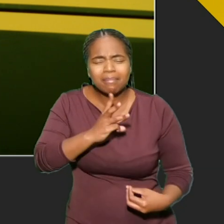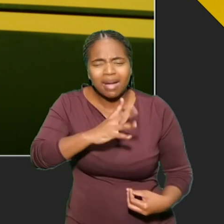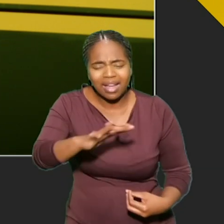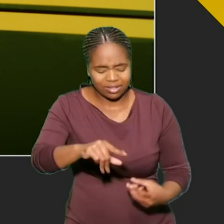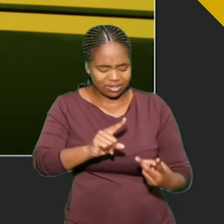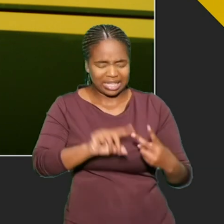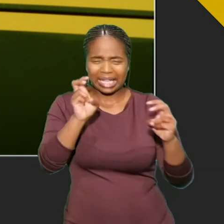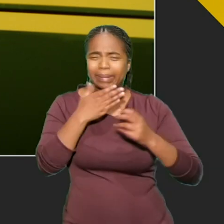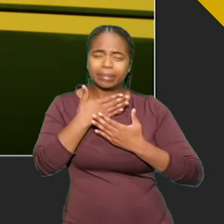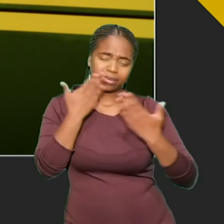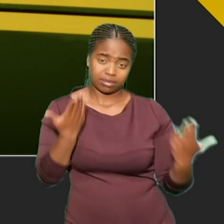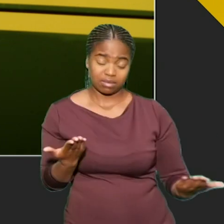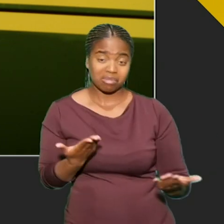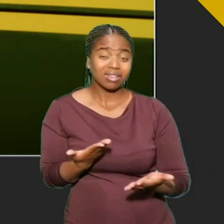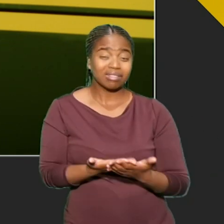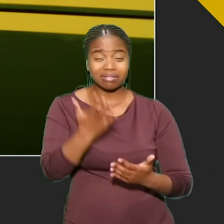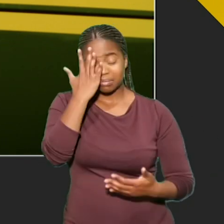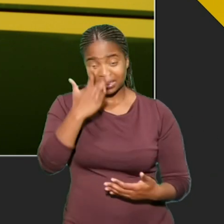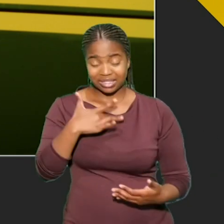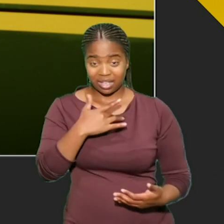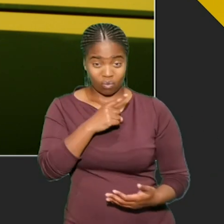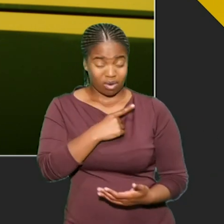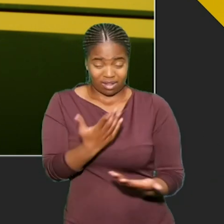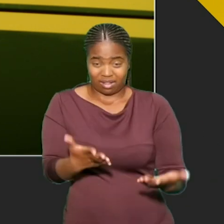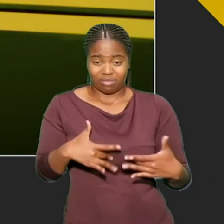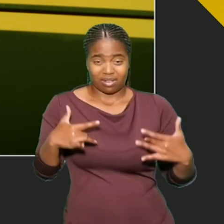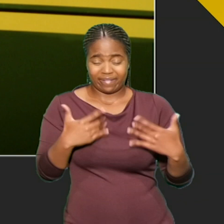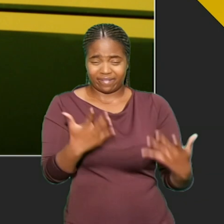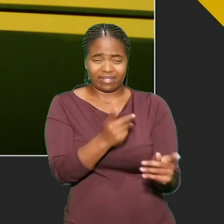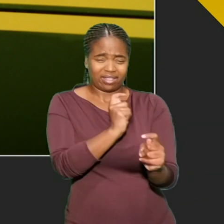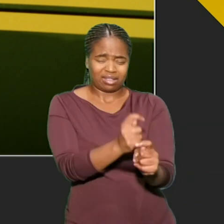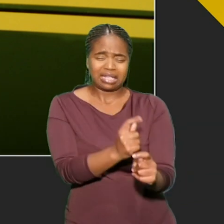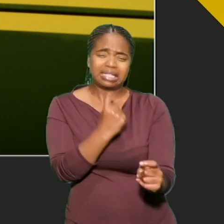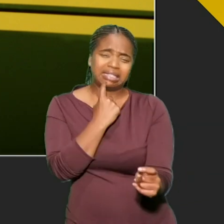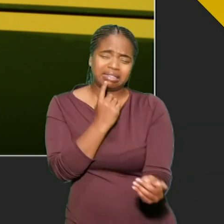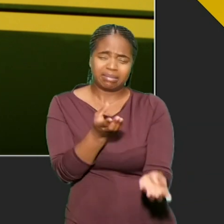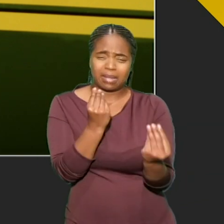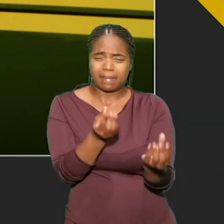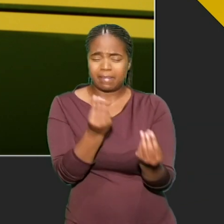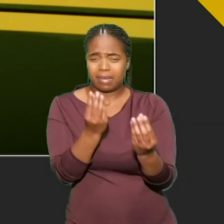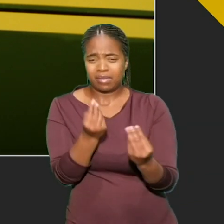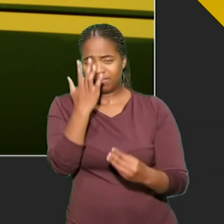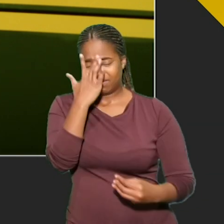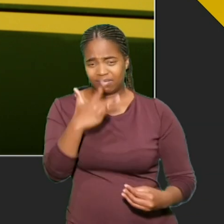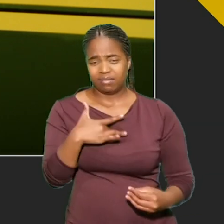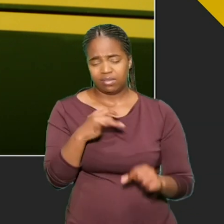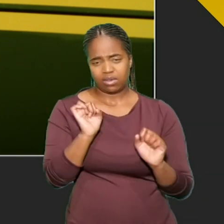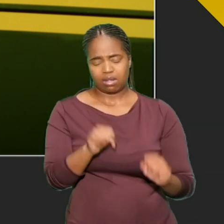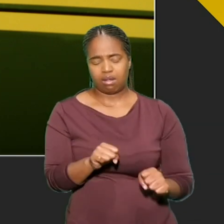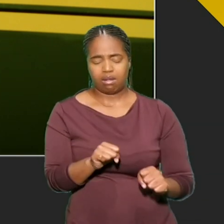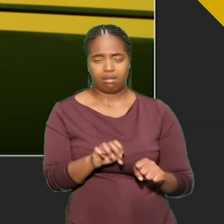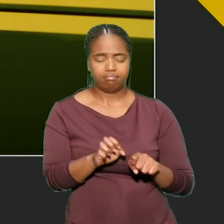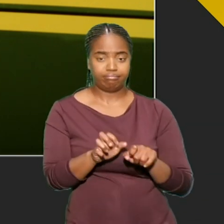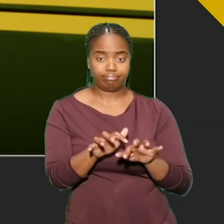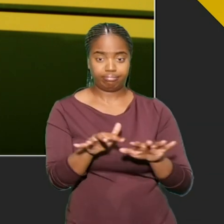with the possibility of being sick, because I mean in such clustered places ila sithola khona ukuthi ama diseases anethuba ukuthi